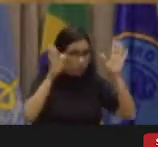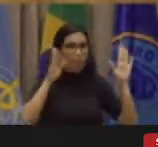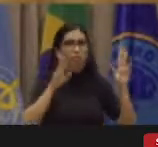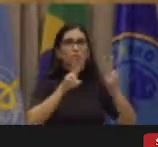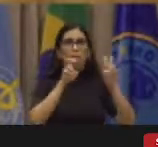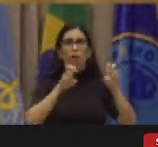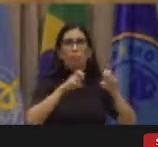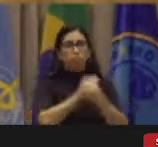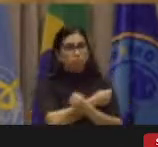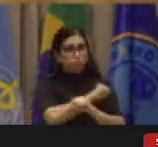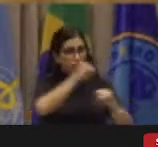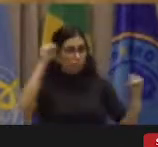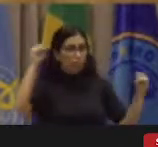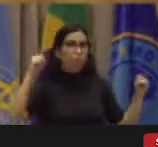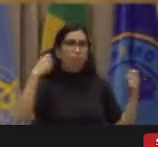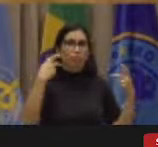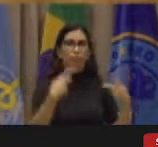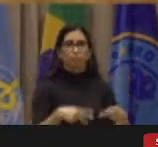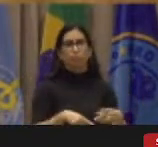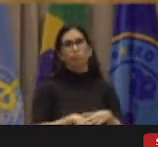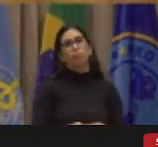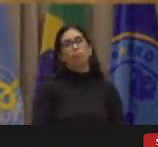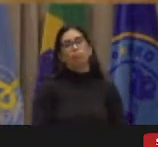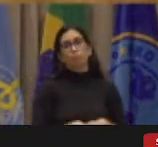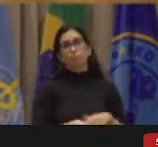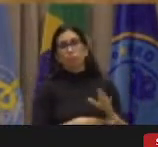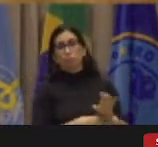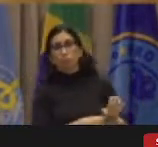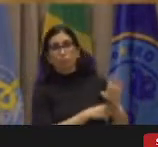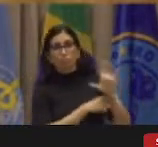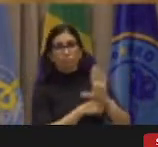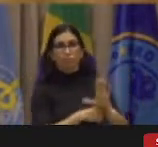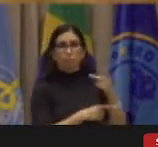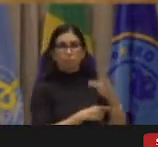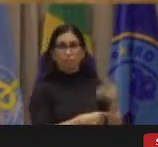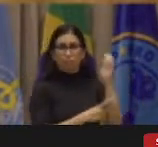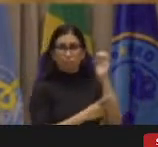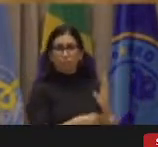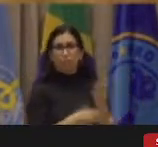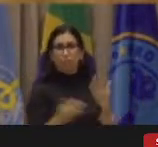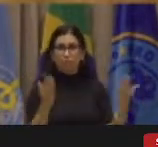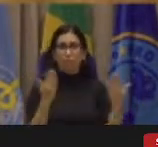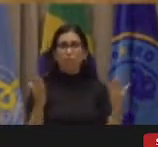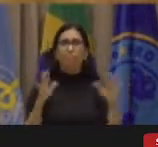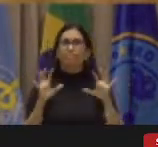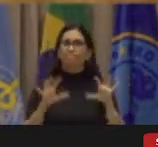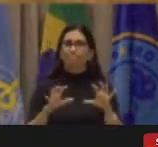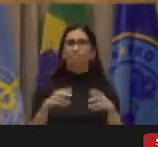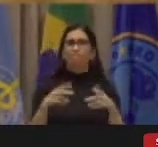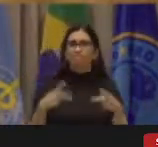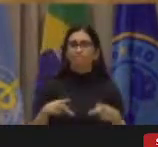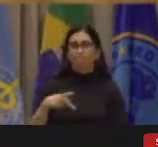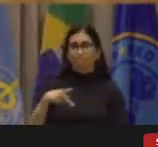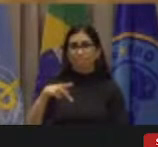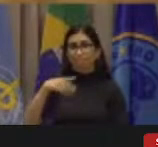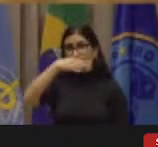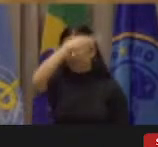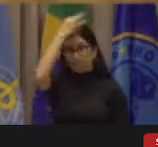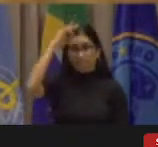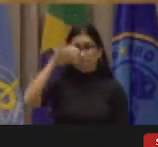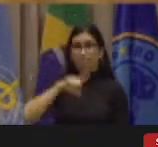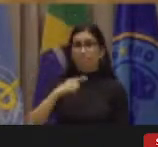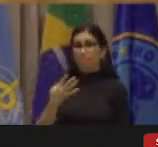have an idea of the dimensions of the state and dimension of Brazil and how it impacts. Espírito Santo